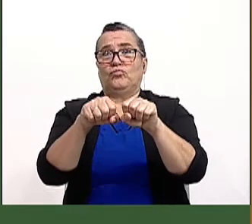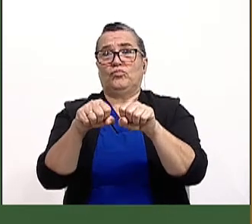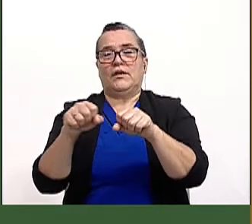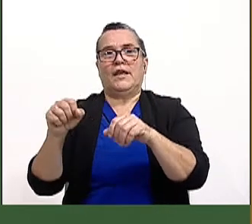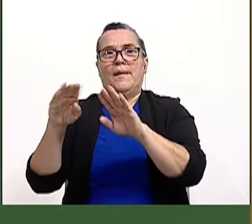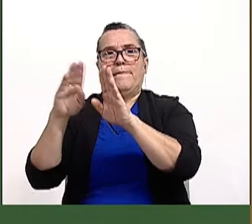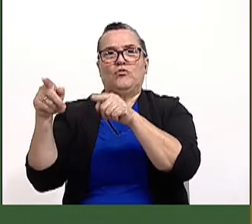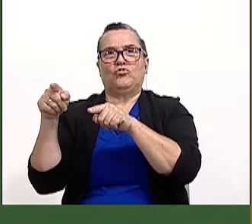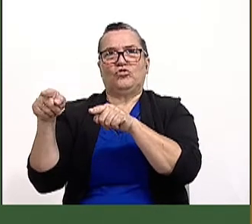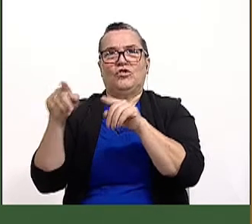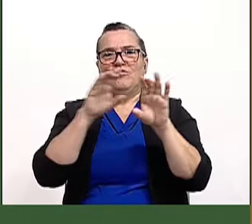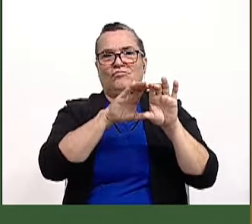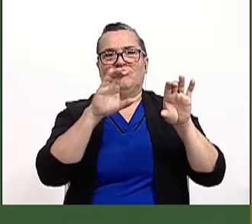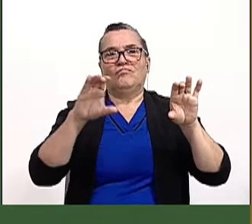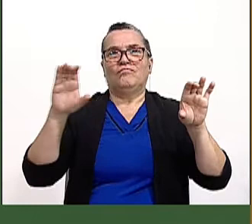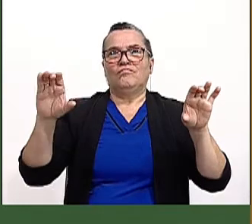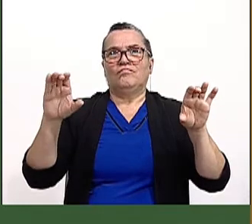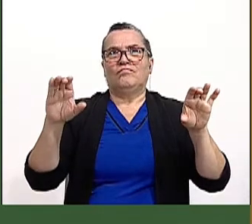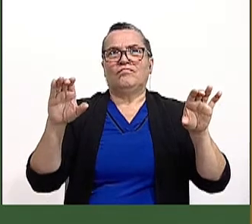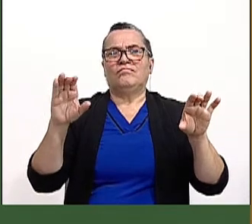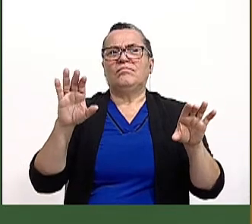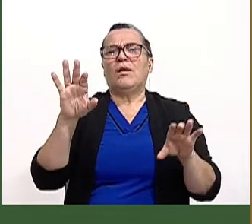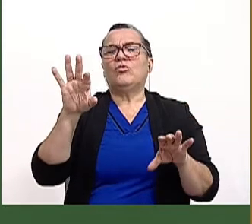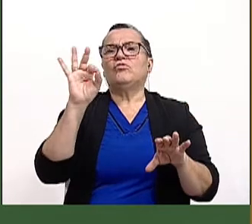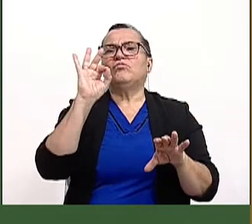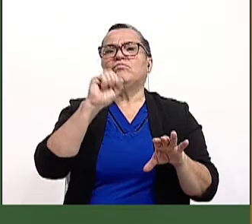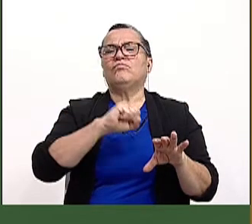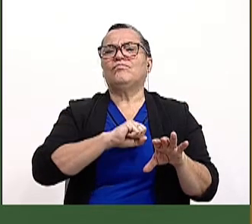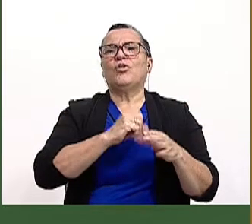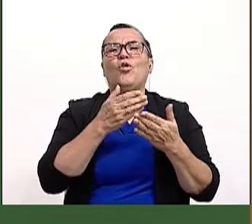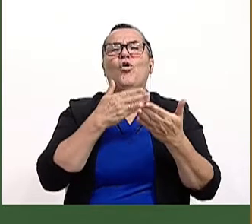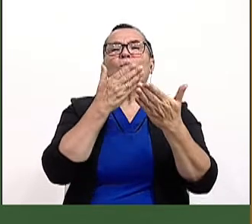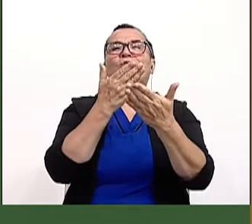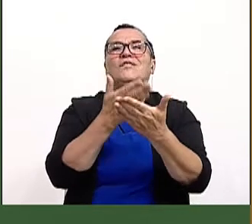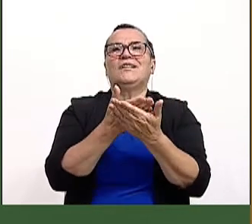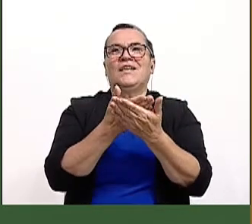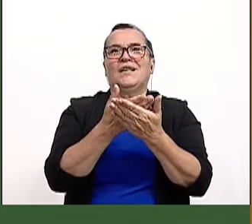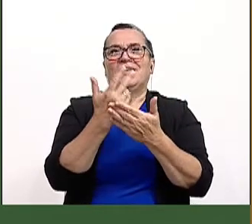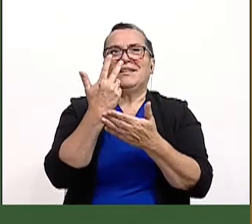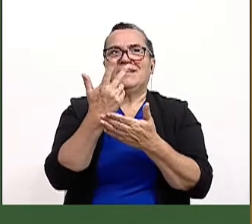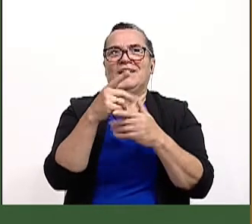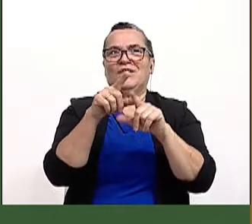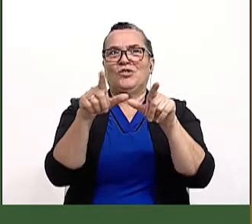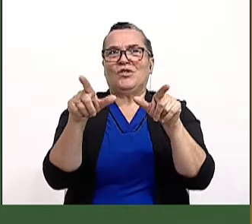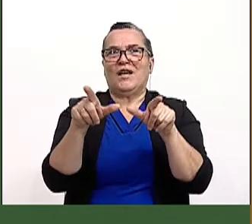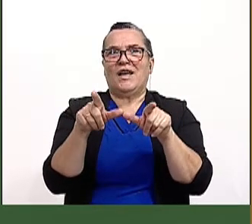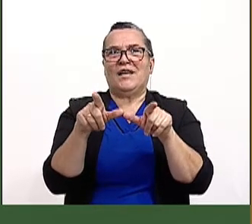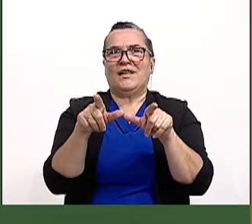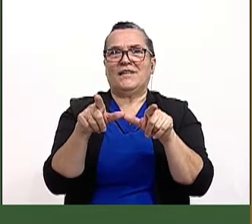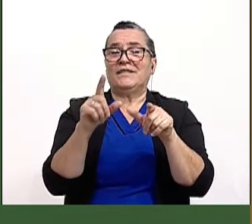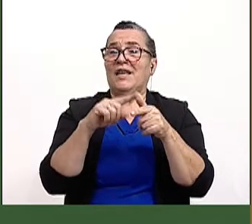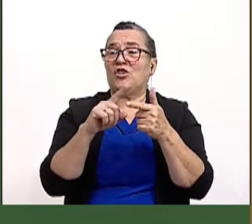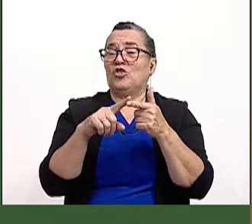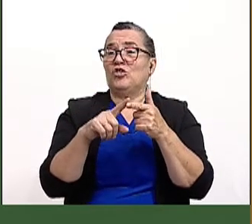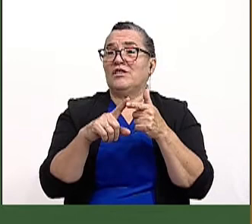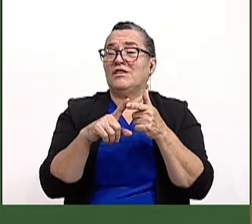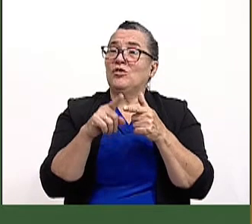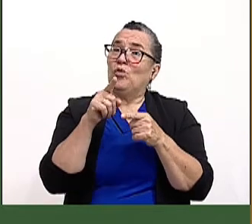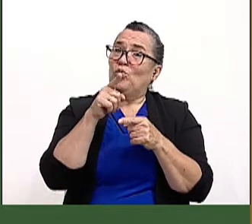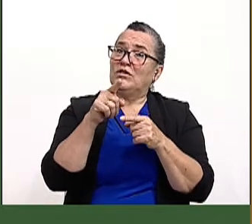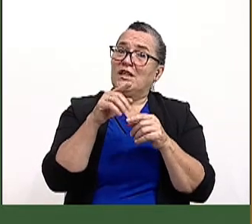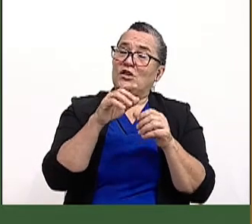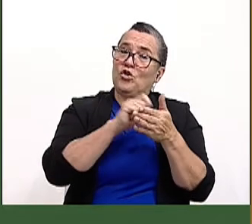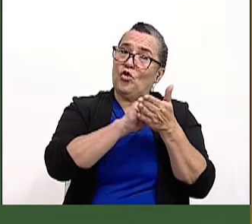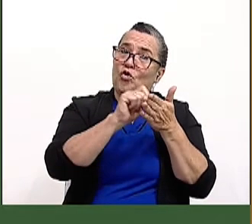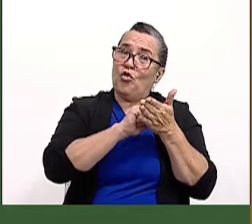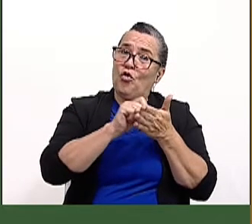museum? You know, we're going to find out how to get to these 3 different places. But then you have to complete